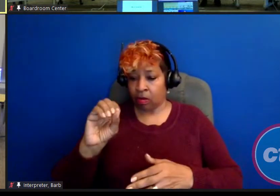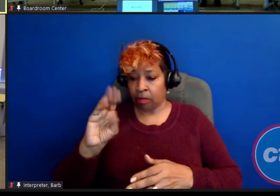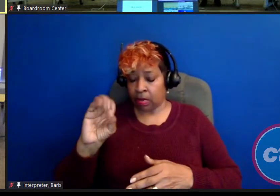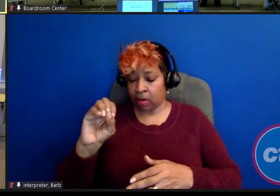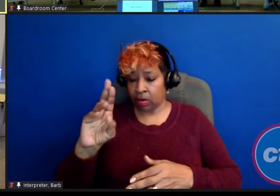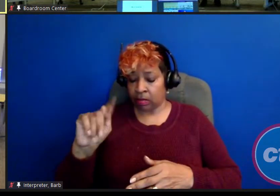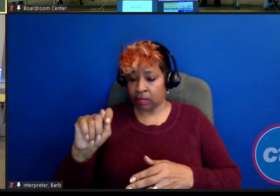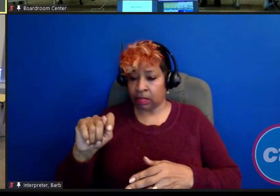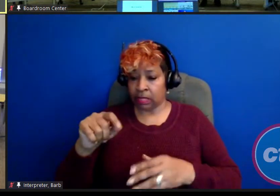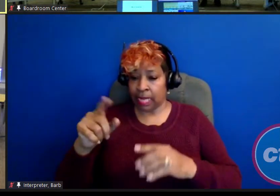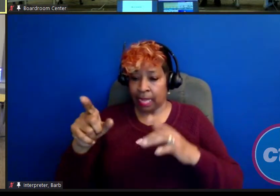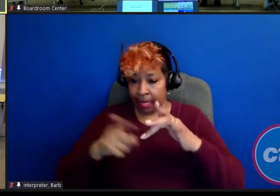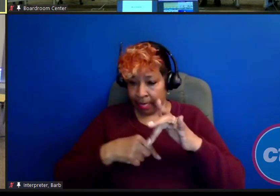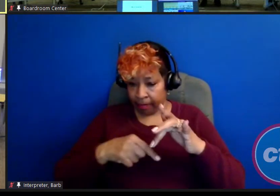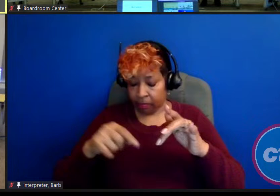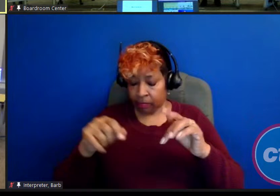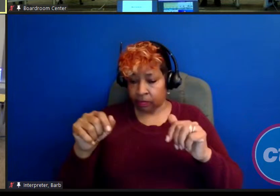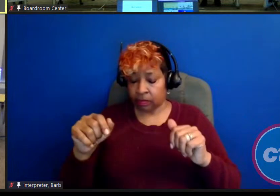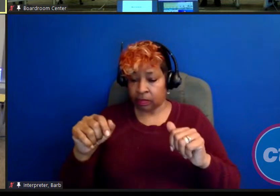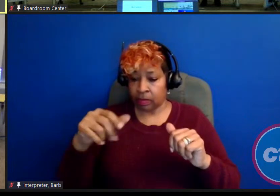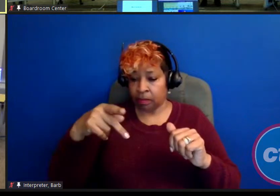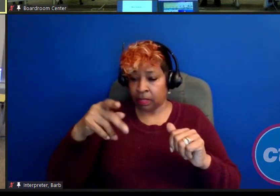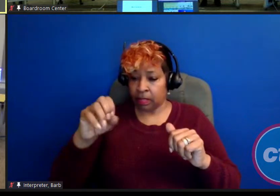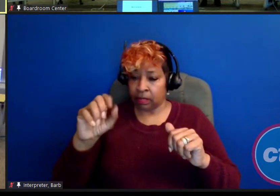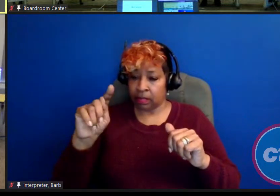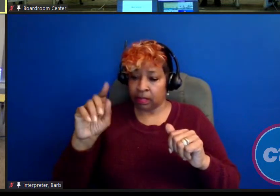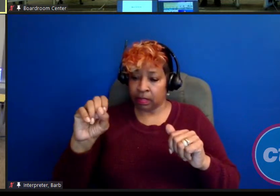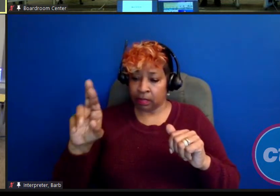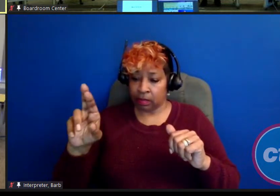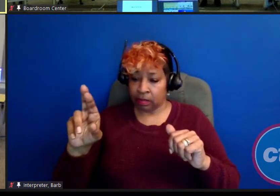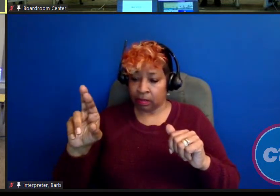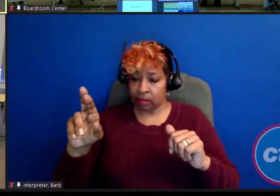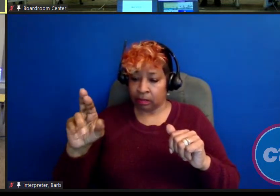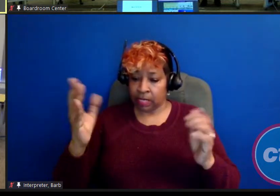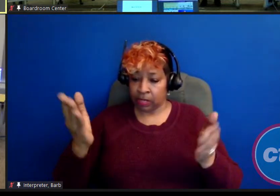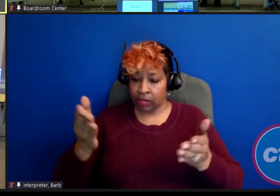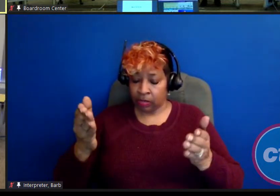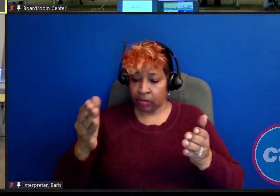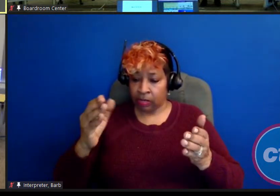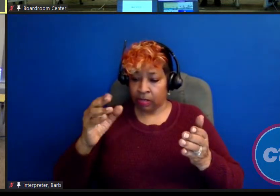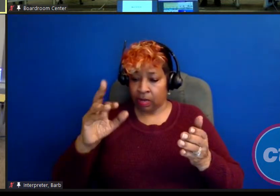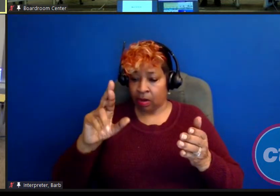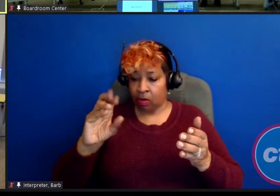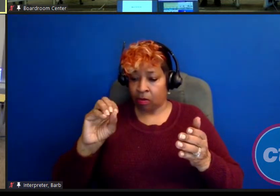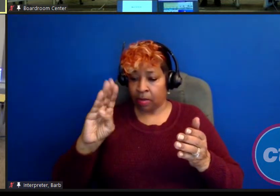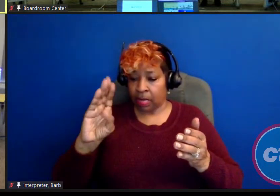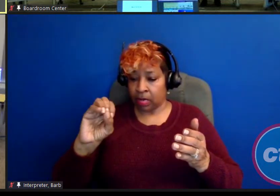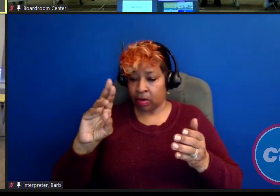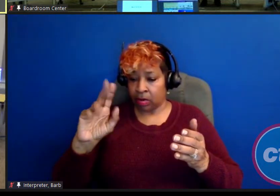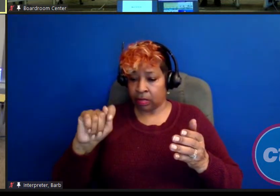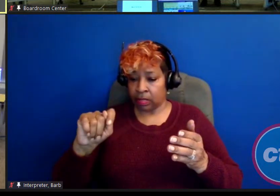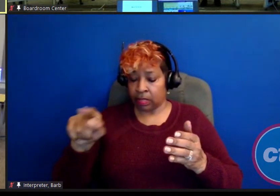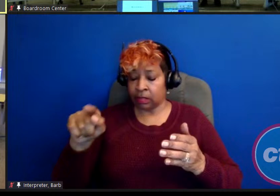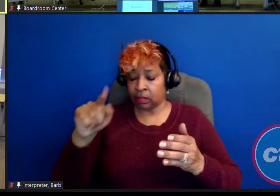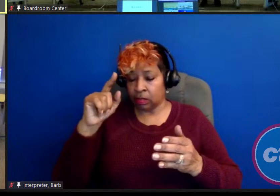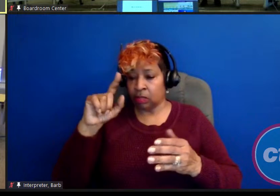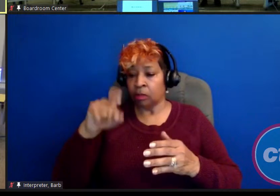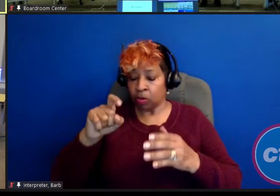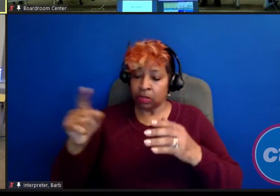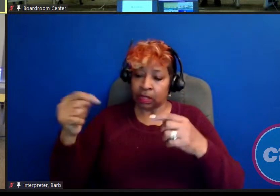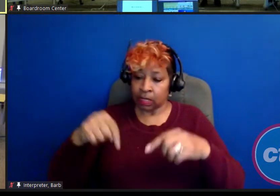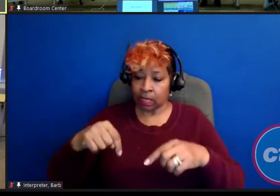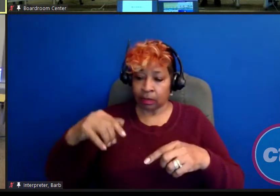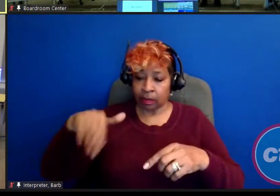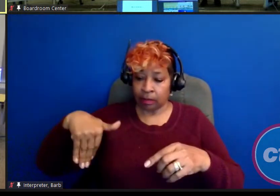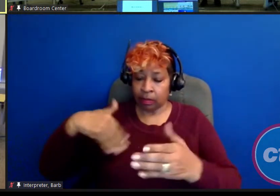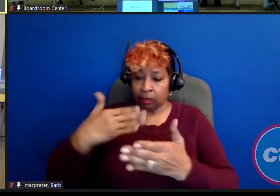is absent. Peter Henderson. Here. Robert Johnson is expected but is not here yet. Ryan